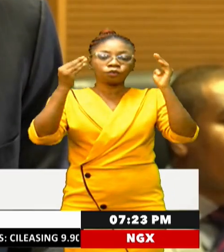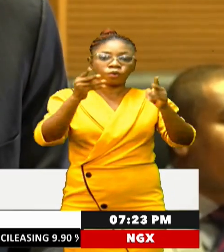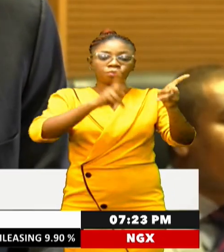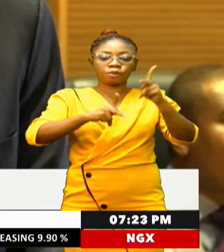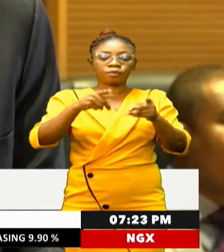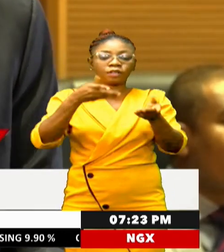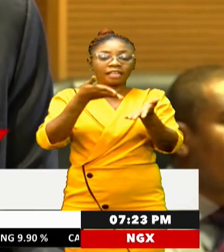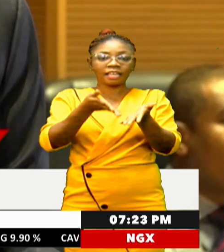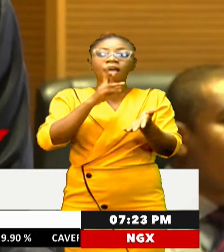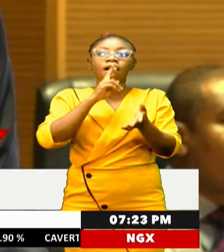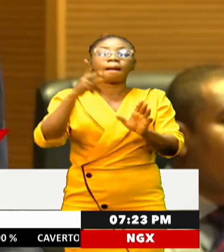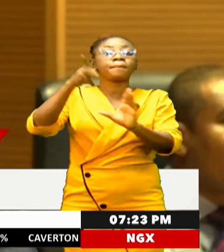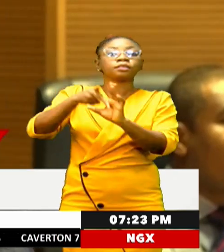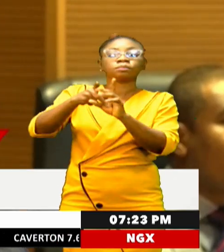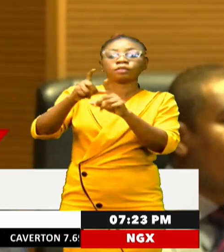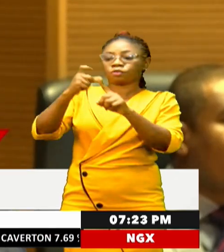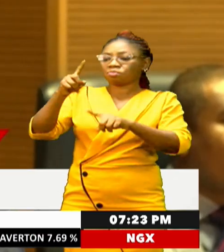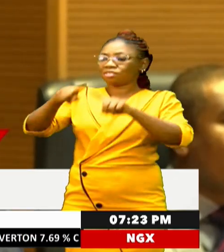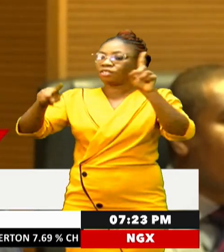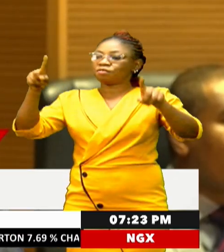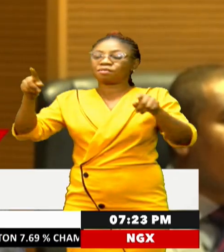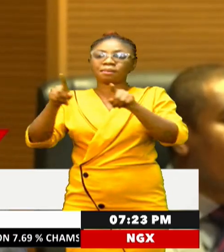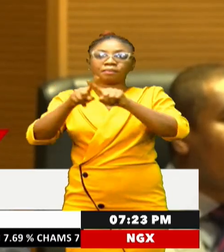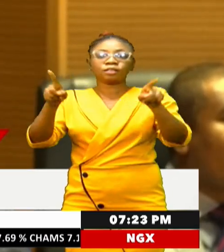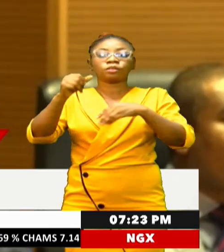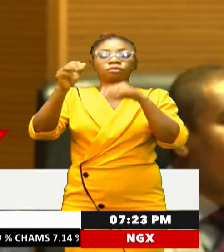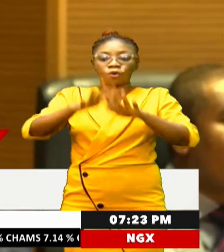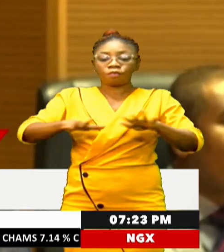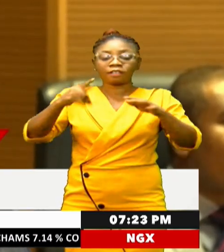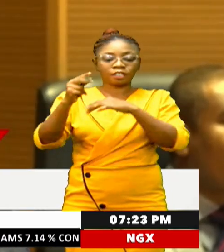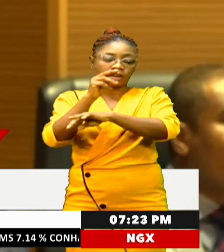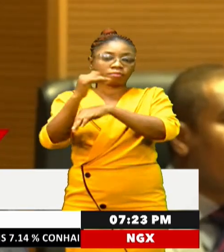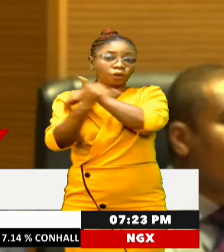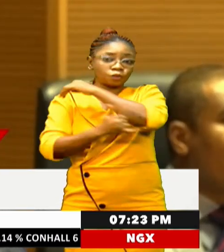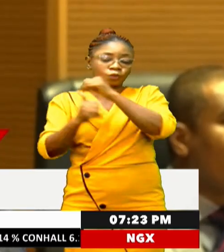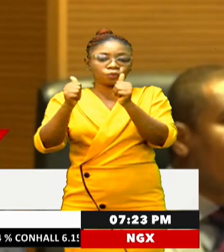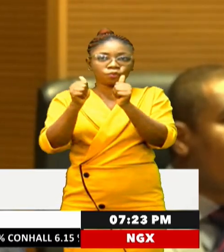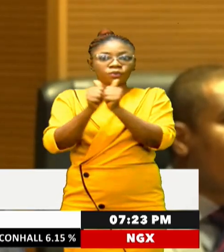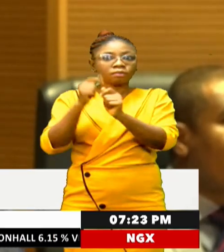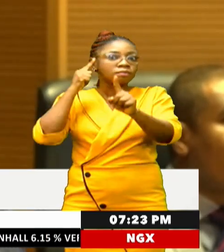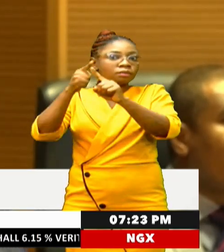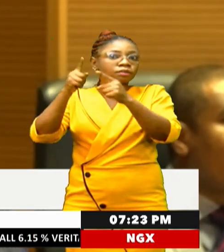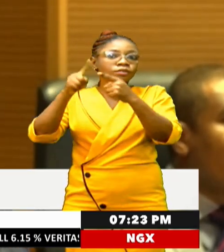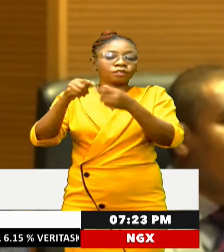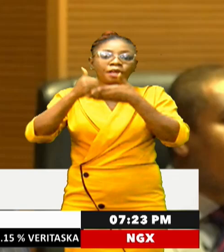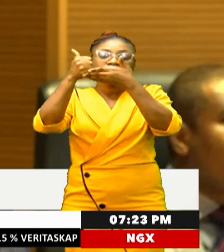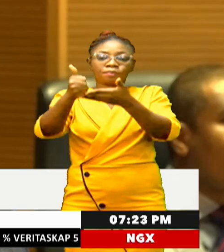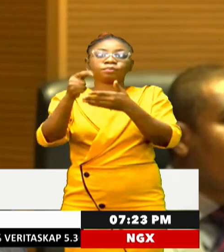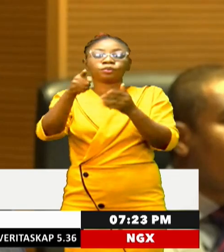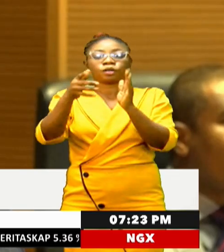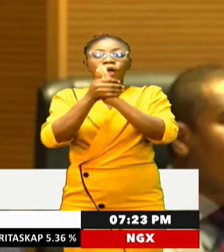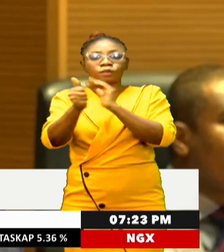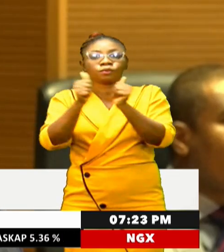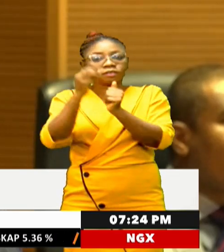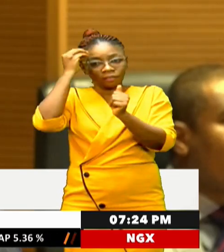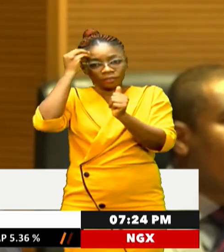is participants from various jurisdictions across the country, with the bid to better equip you with requisite knowledge